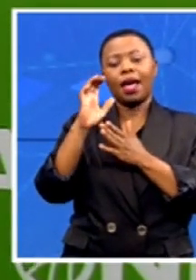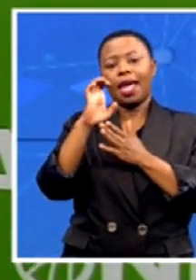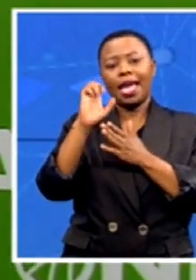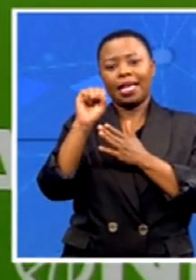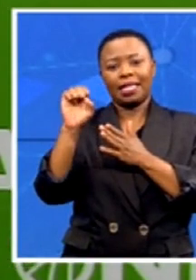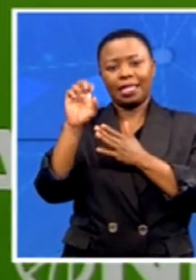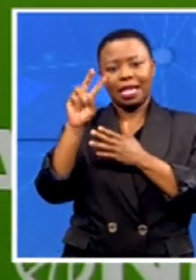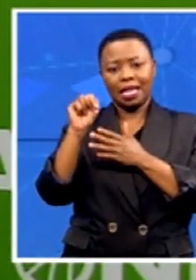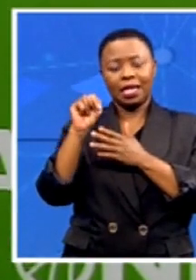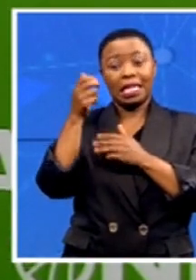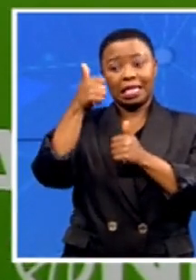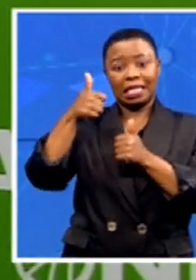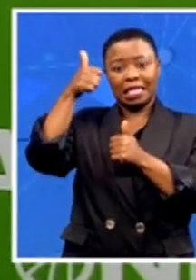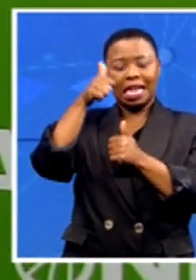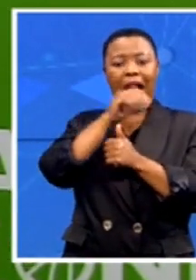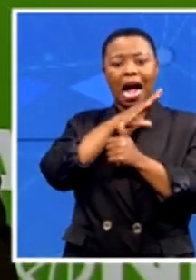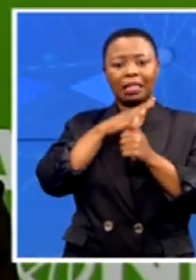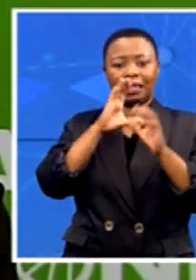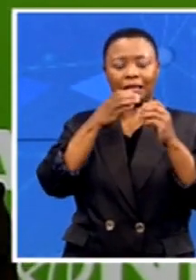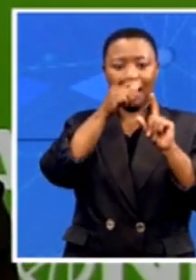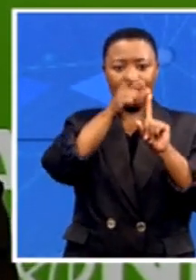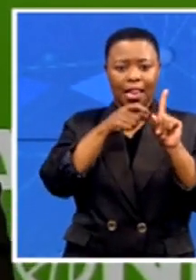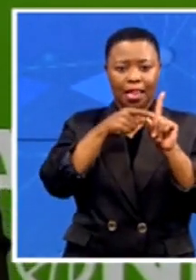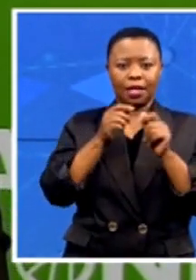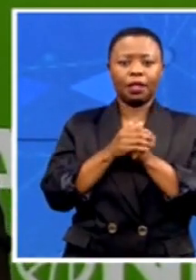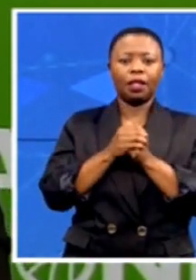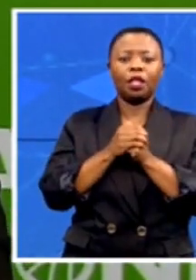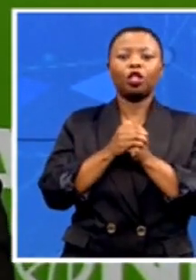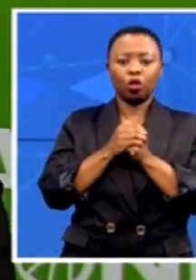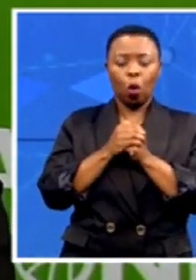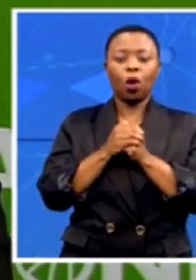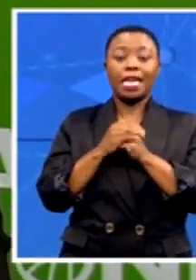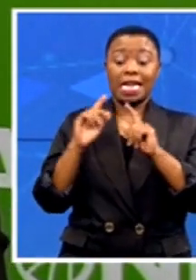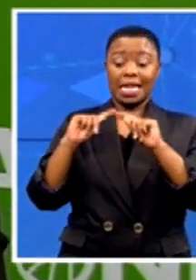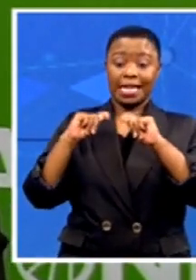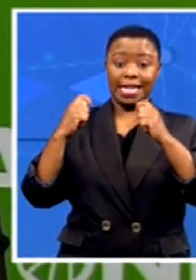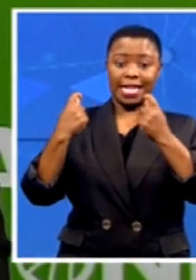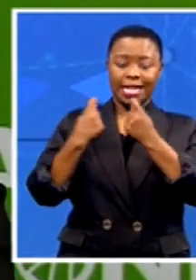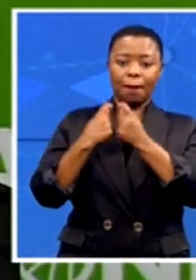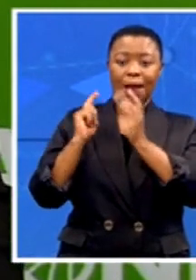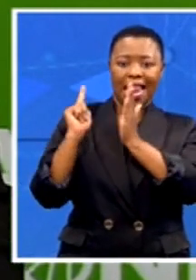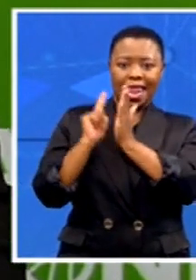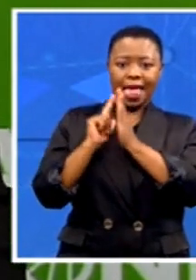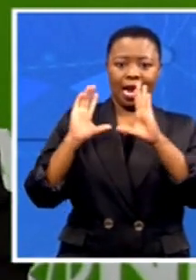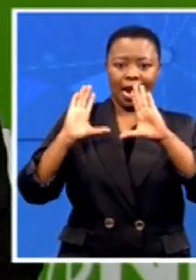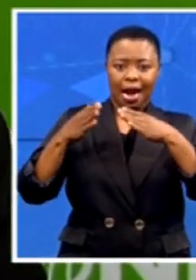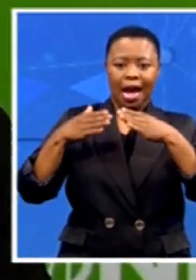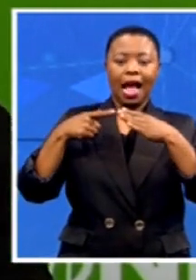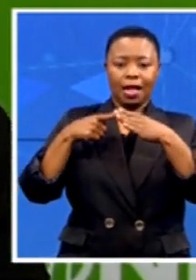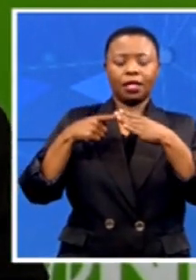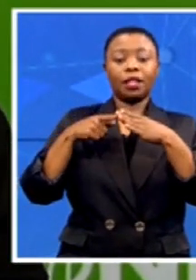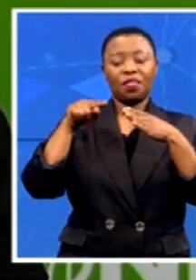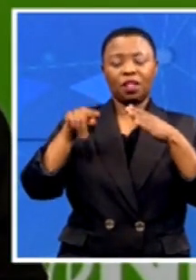So that is the legal team that is leading this matter. This morning